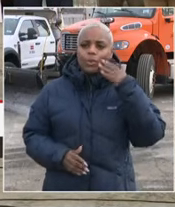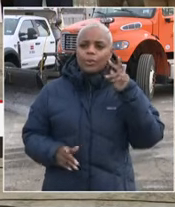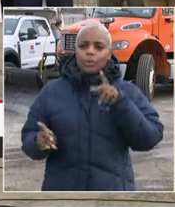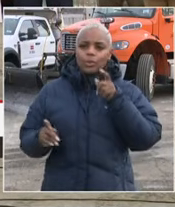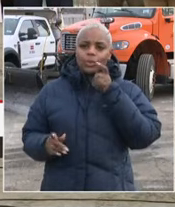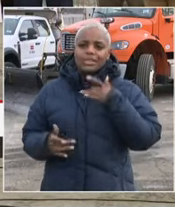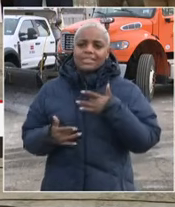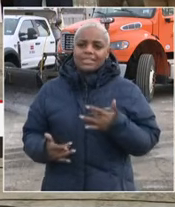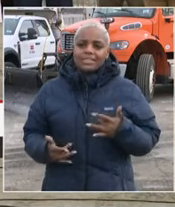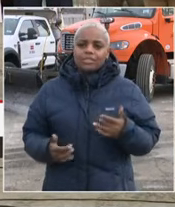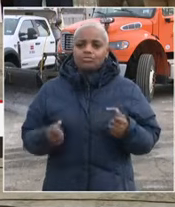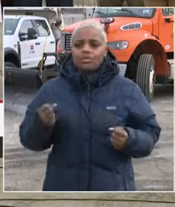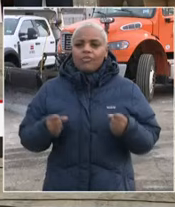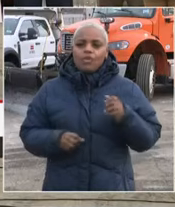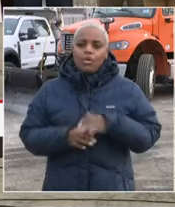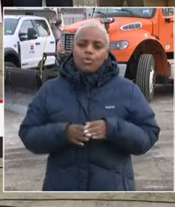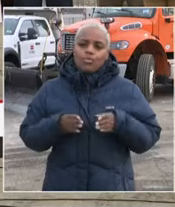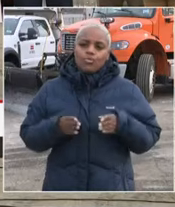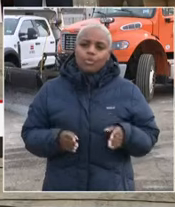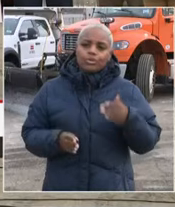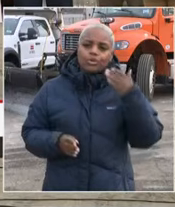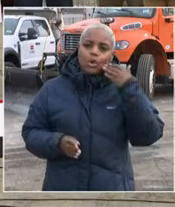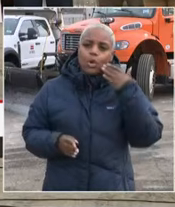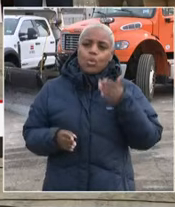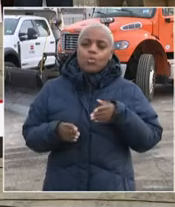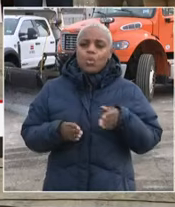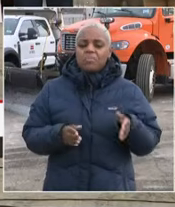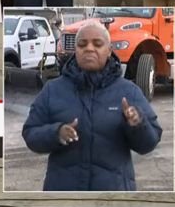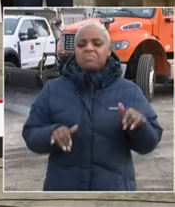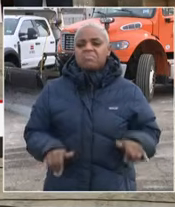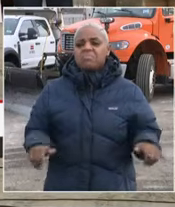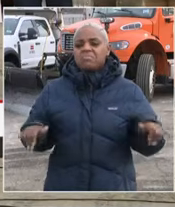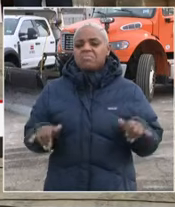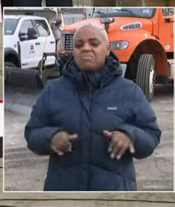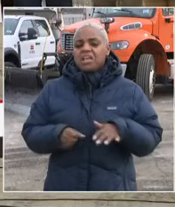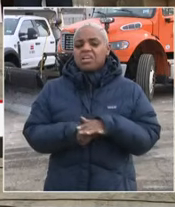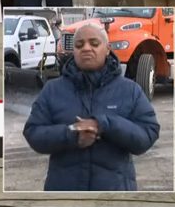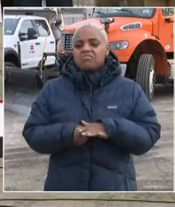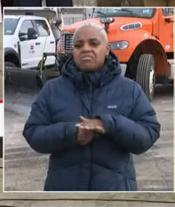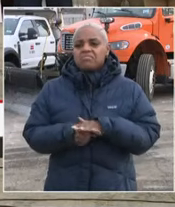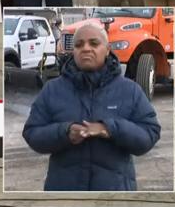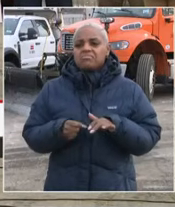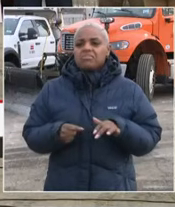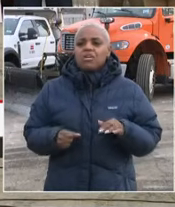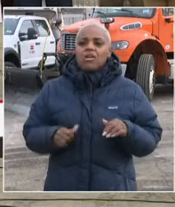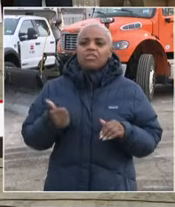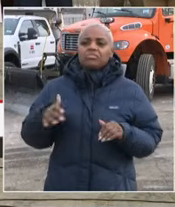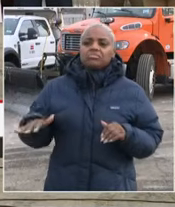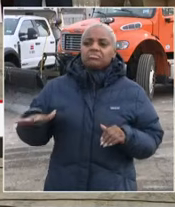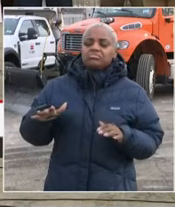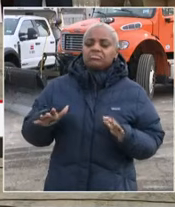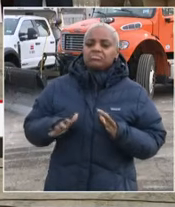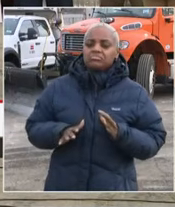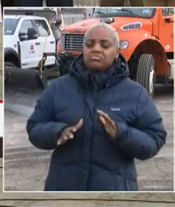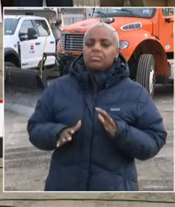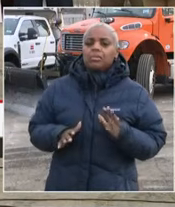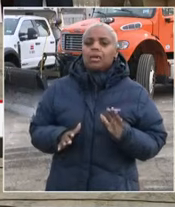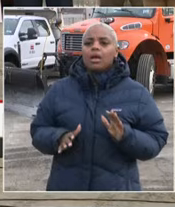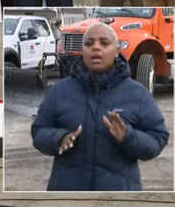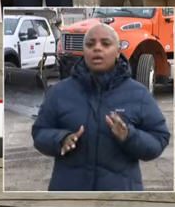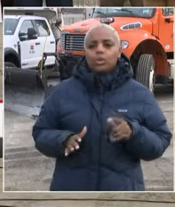up faster. They know all of that. So there is a kind of